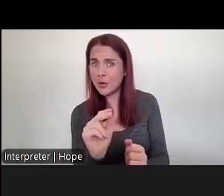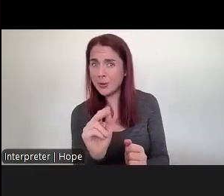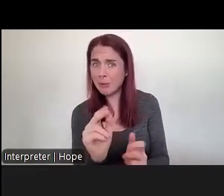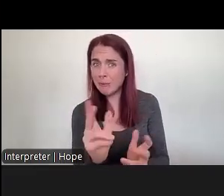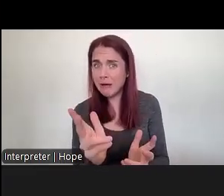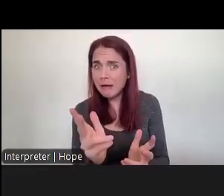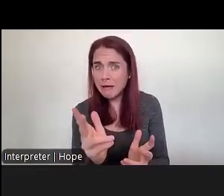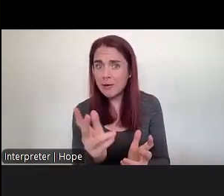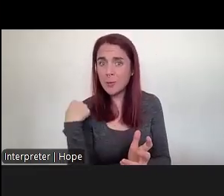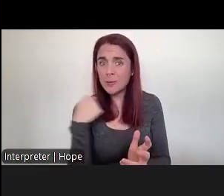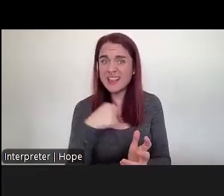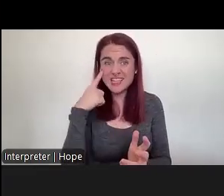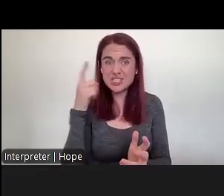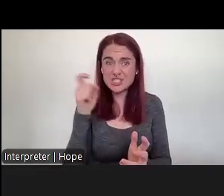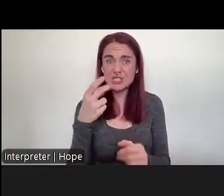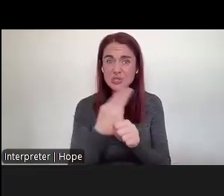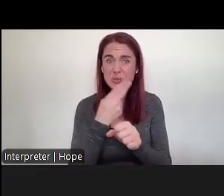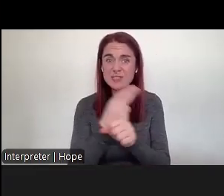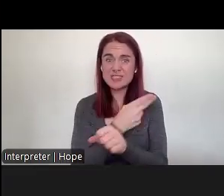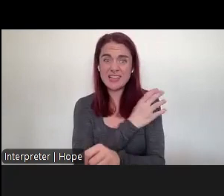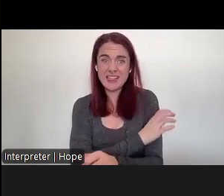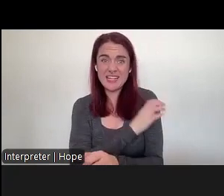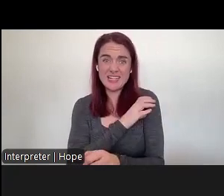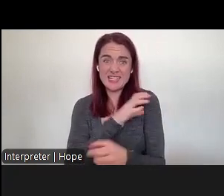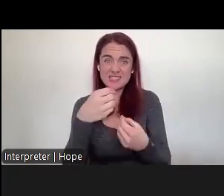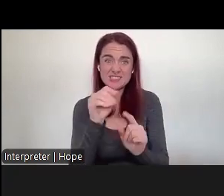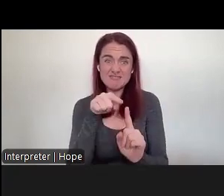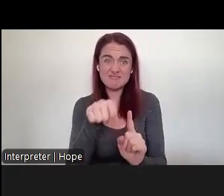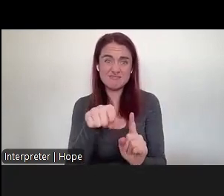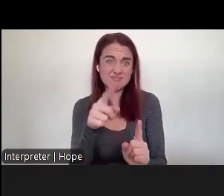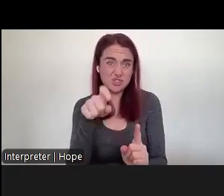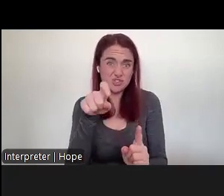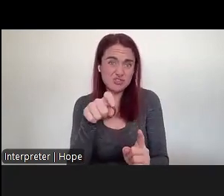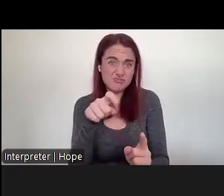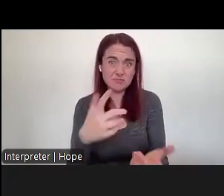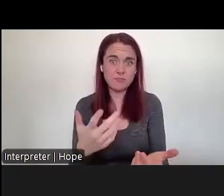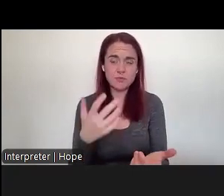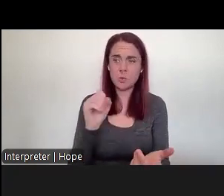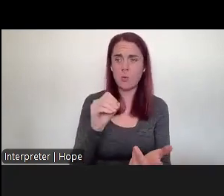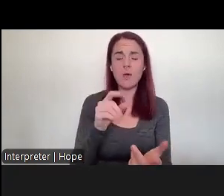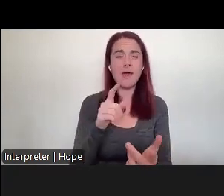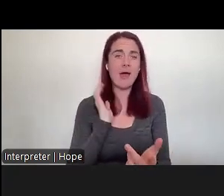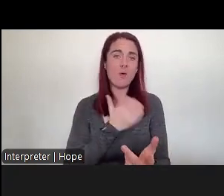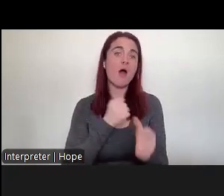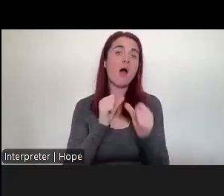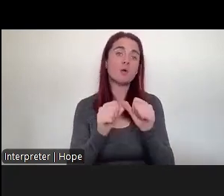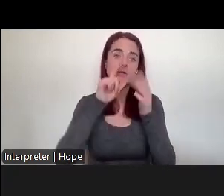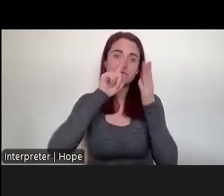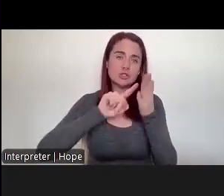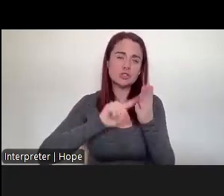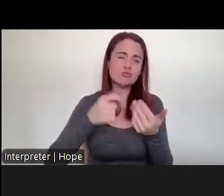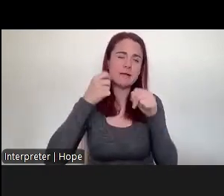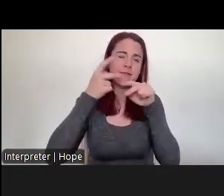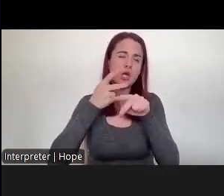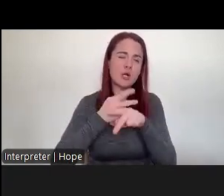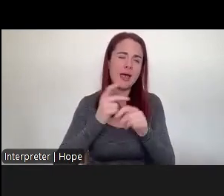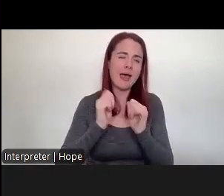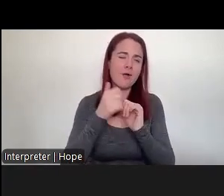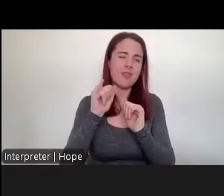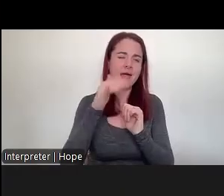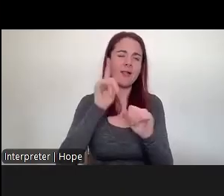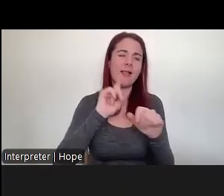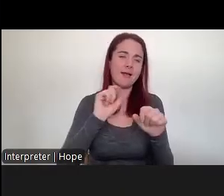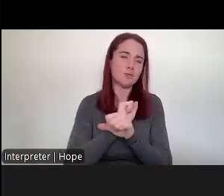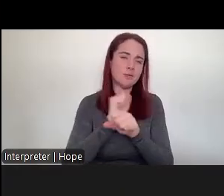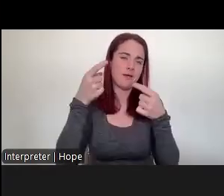actually, we think these should be used in a clinical setting. And so part of our ongoing research is to figure out how that actually will take